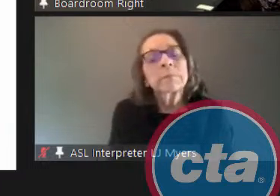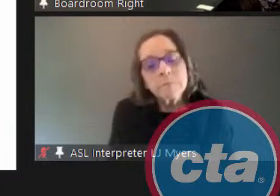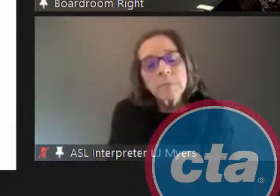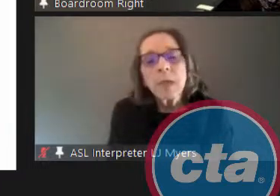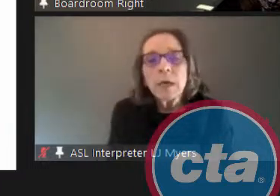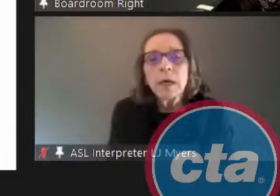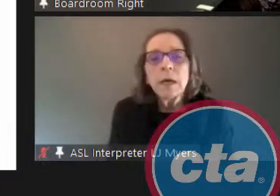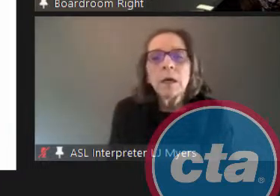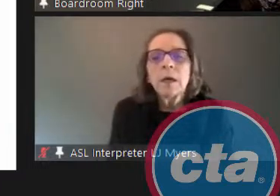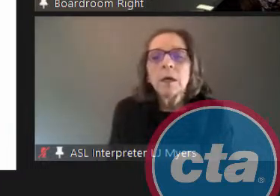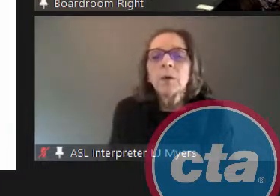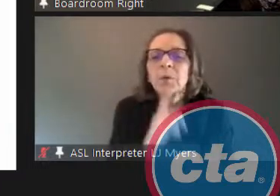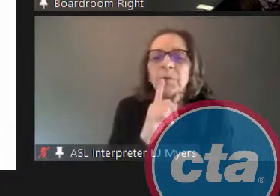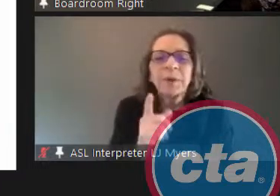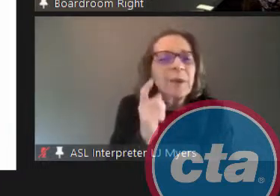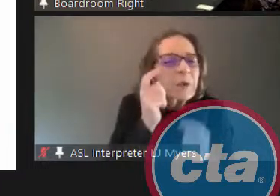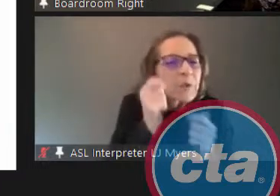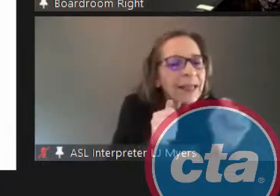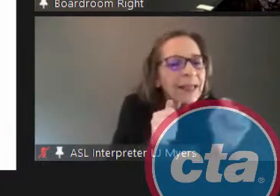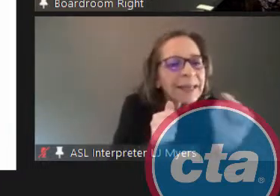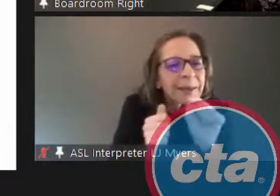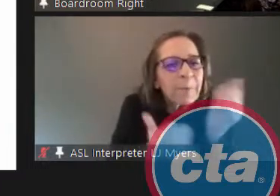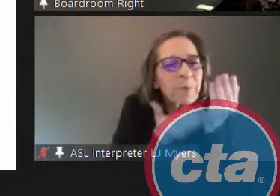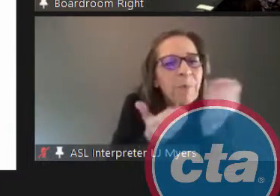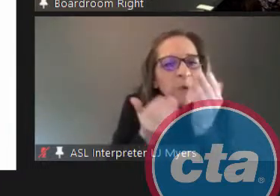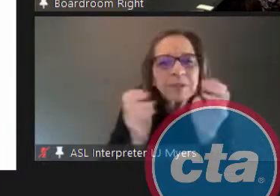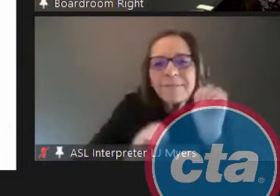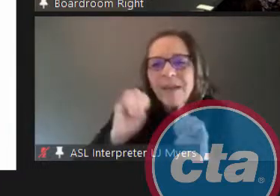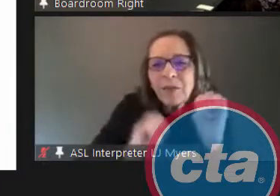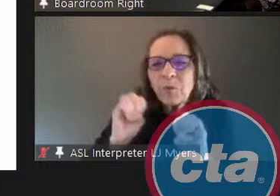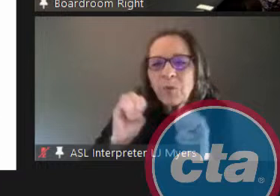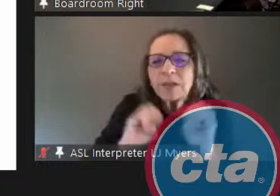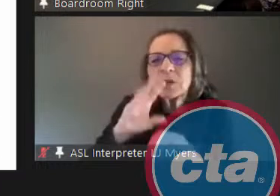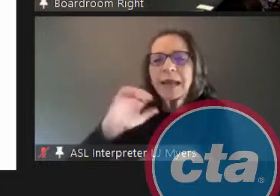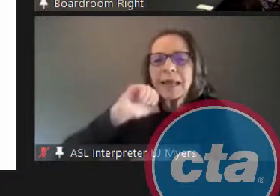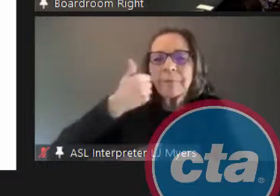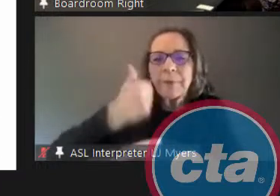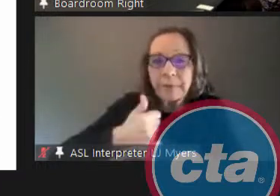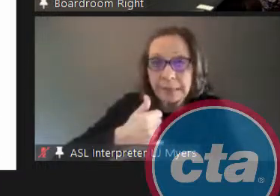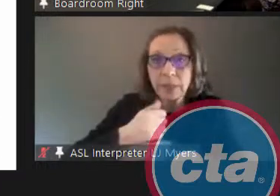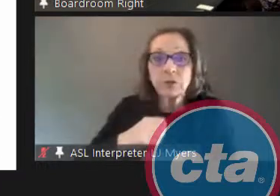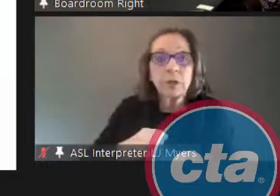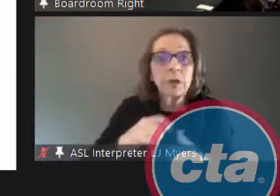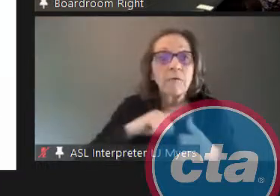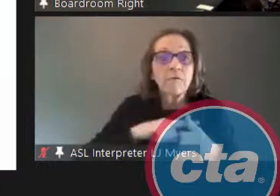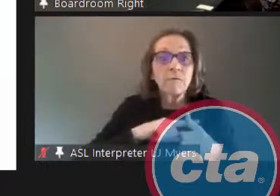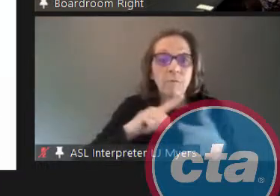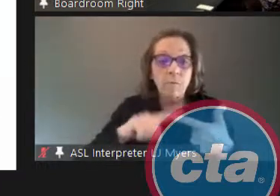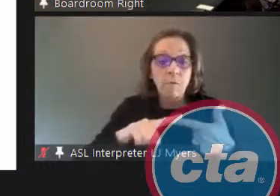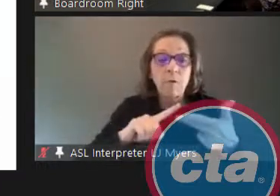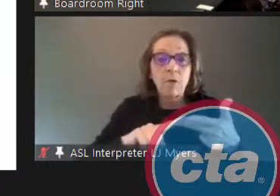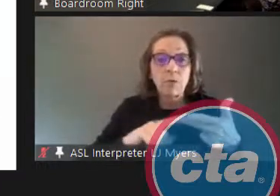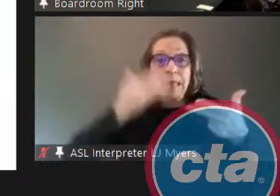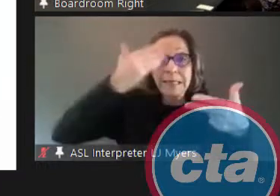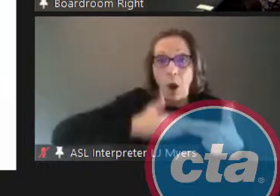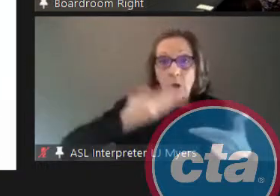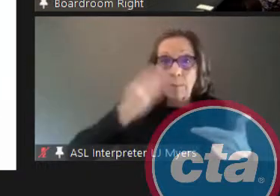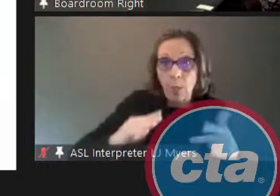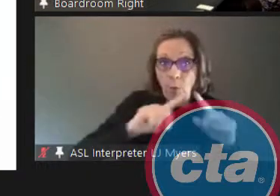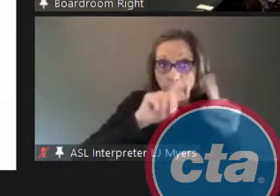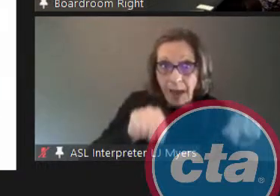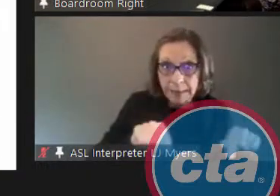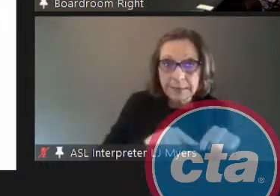So really quickly on the proposal evaluation and implementation. So the first three darker blue boxes, we will